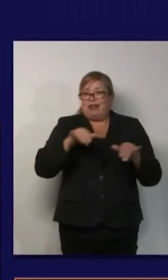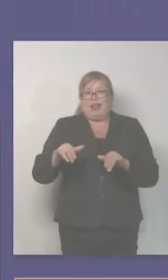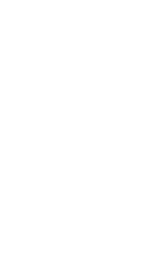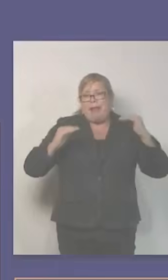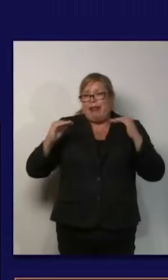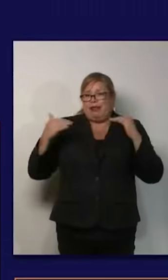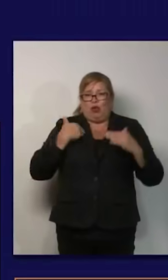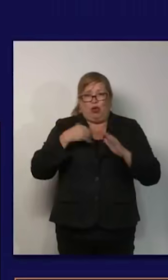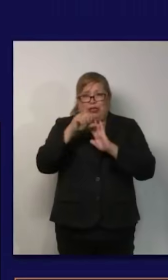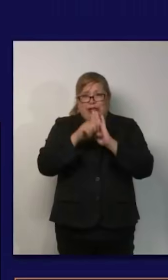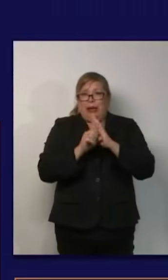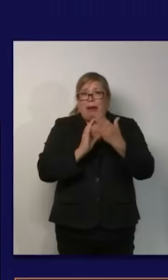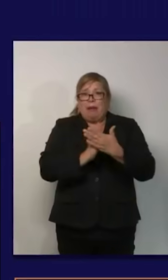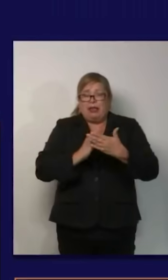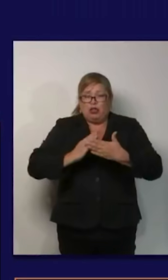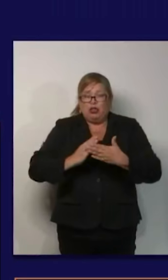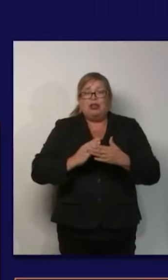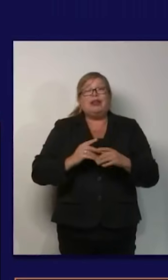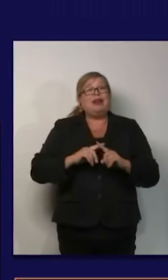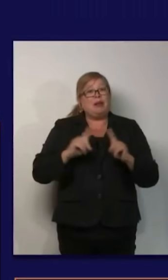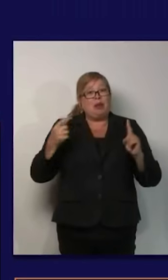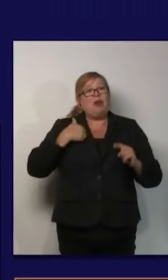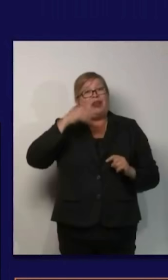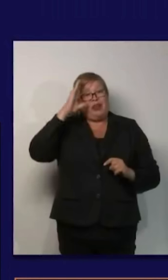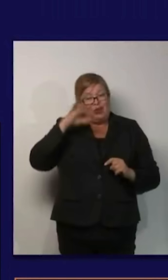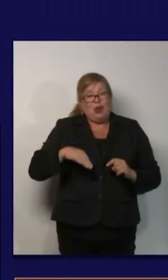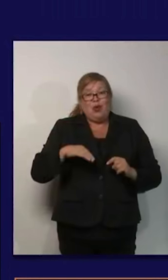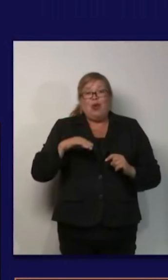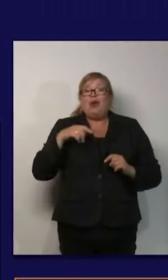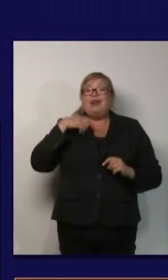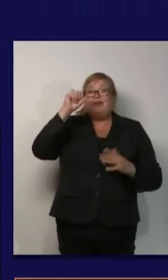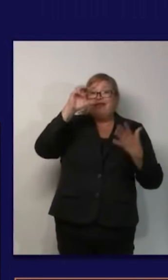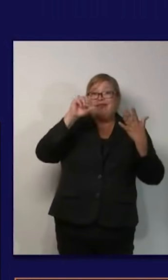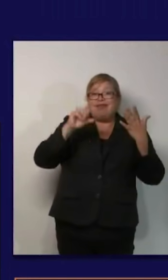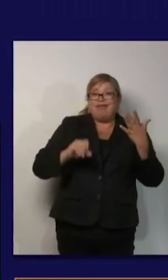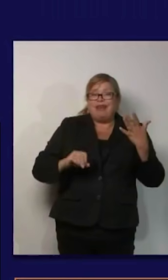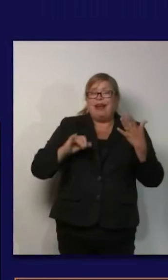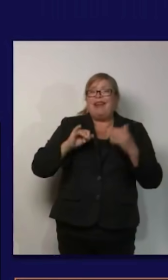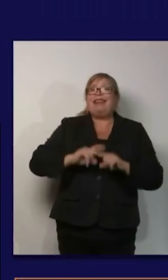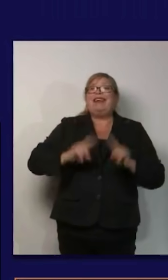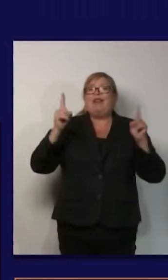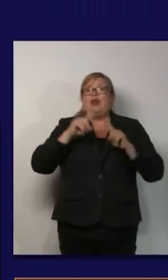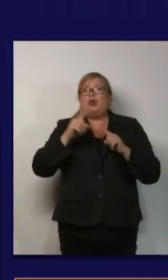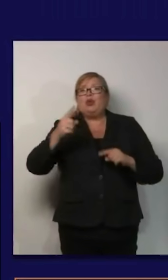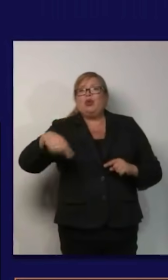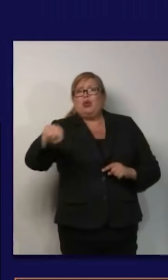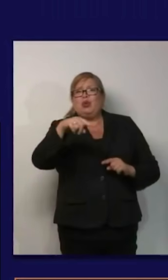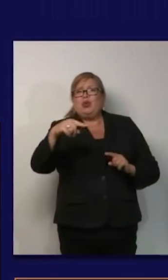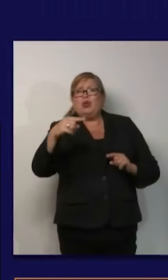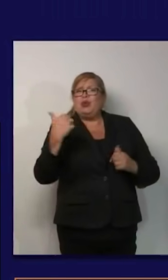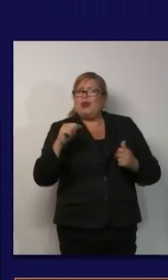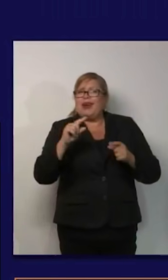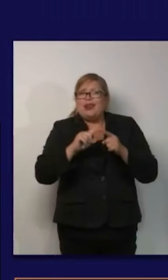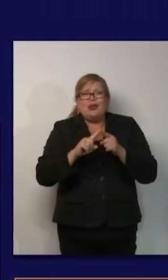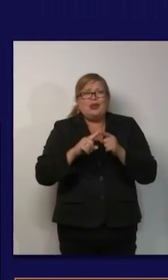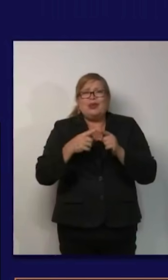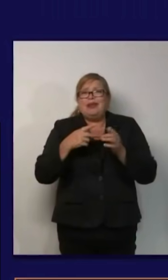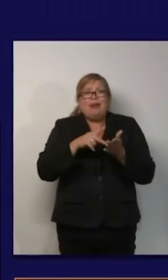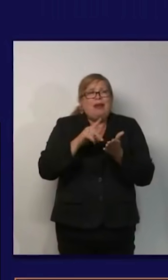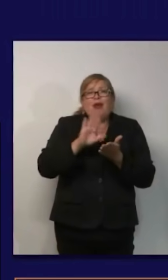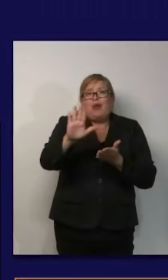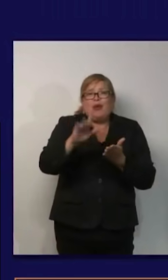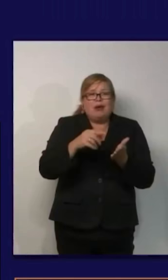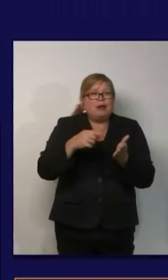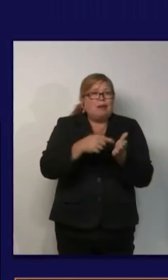Great Depression. This translates very differently to the folks watching that are trying simply to pay the bills, to keep